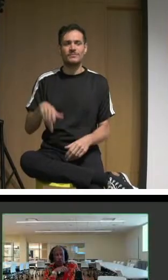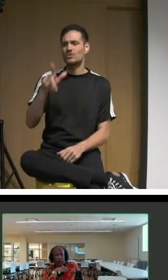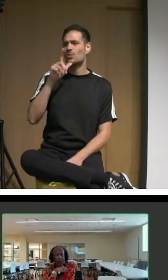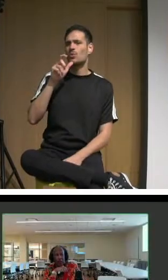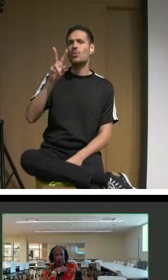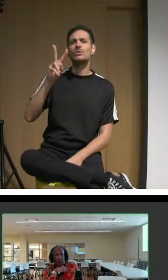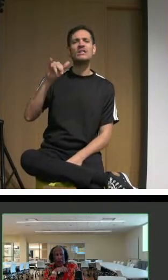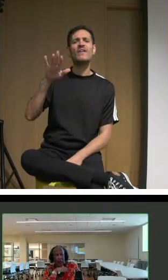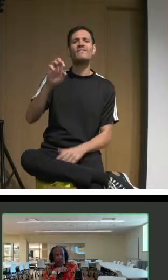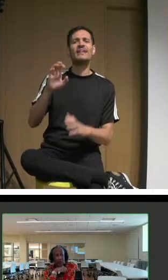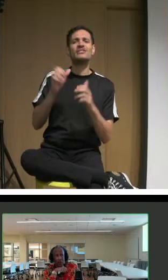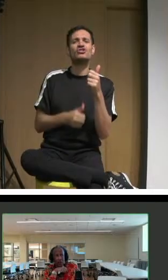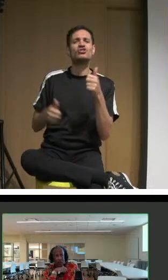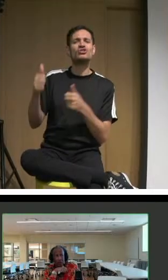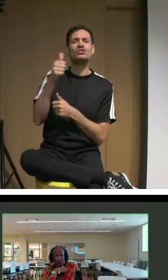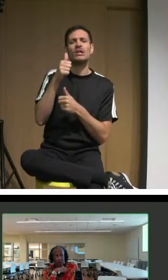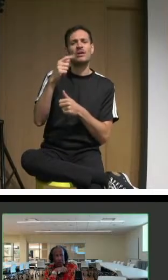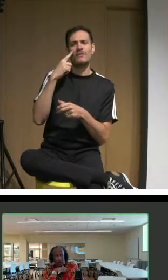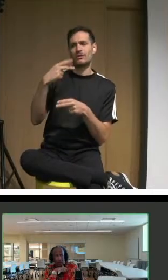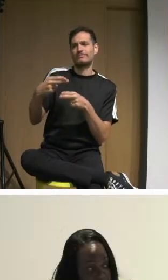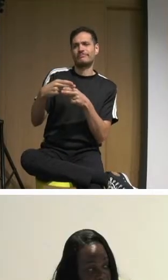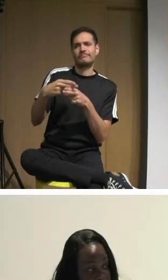interim if we're not in compliance?